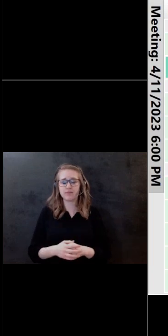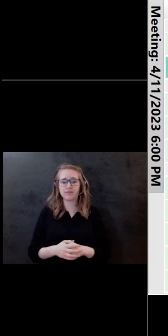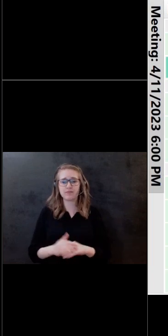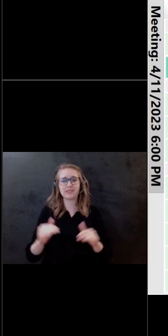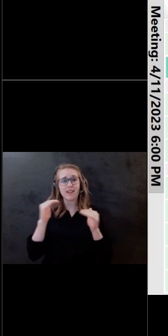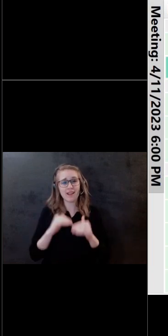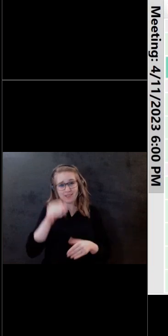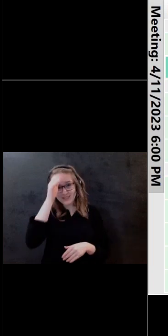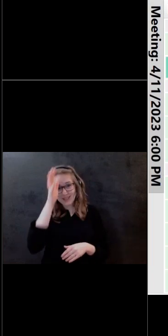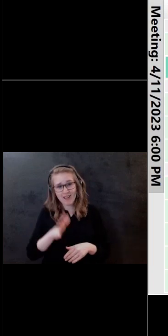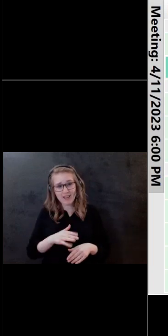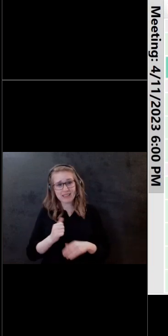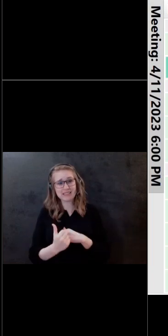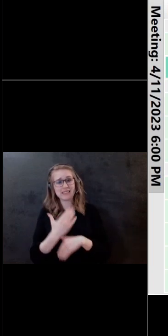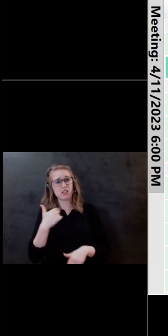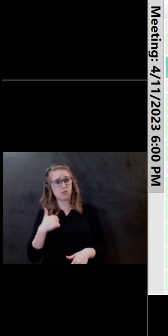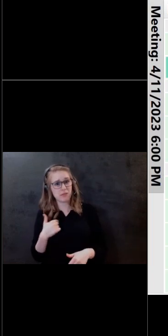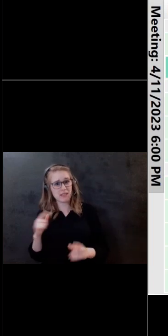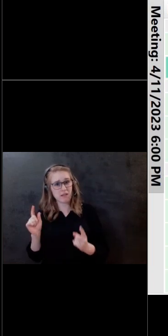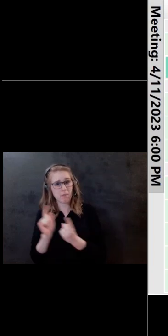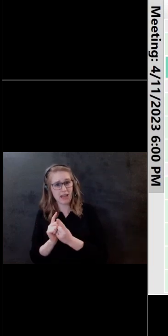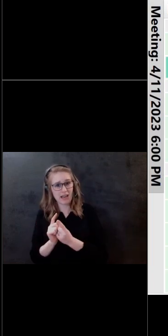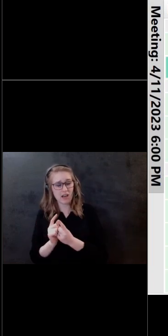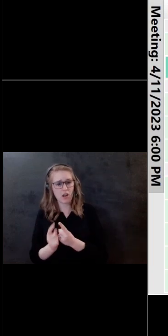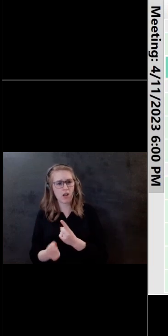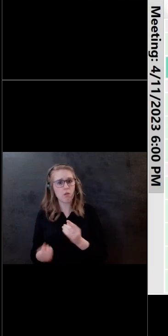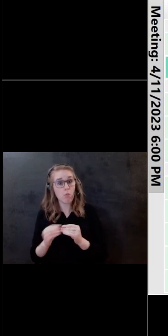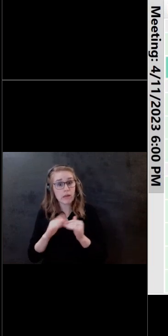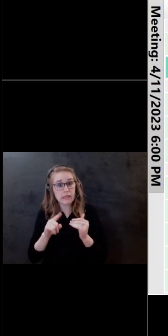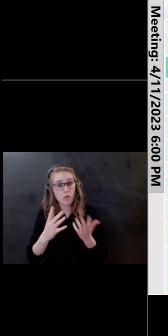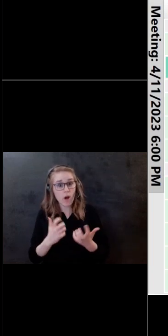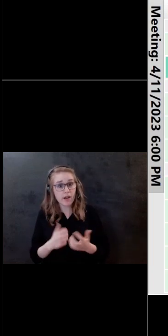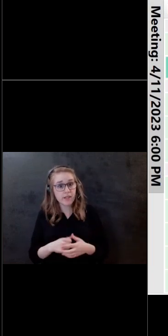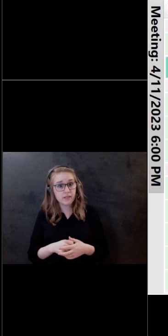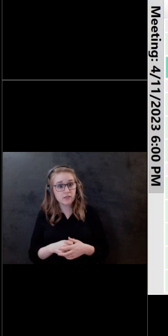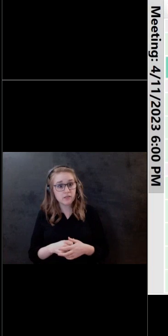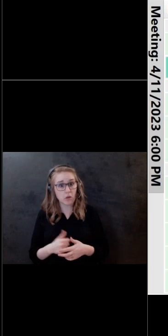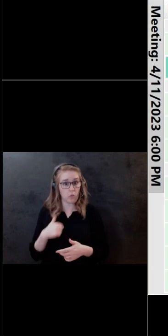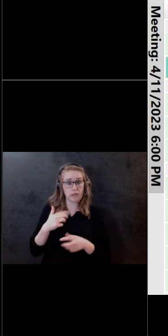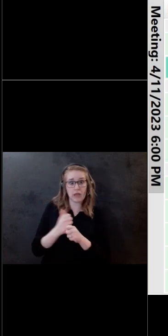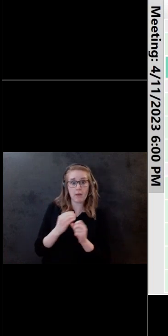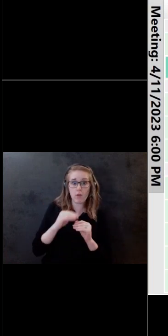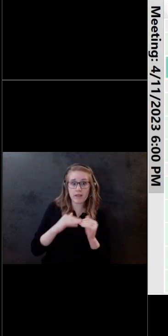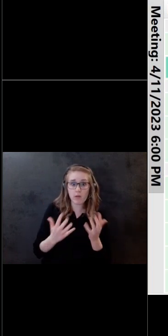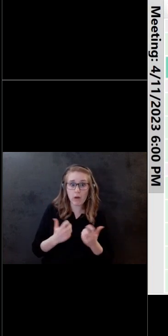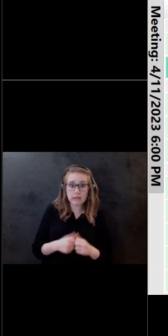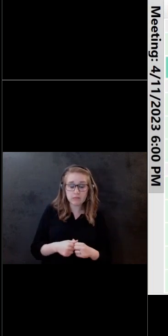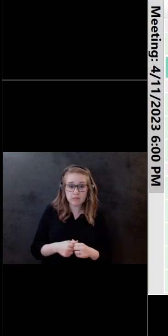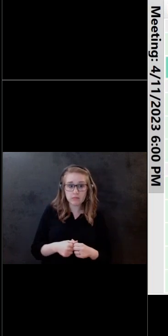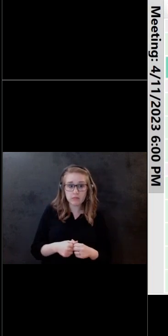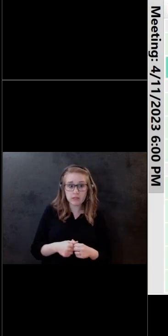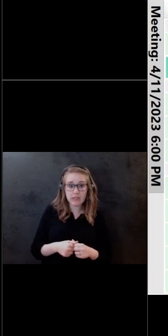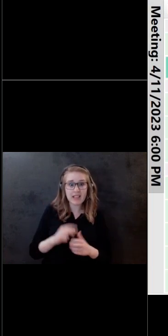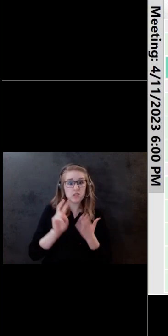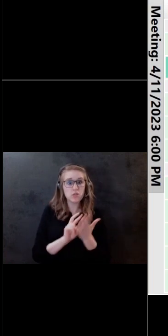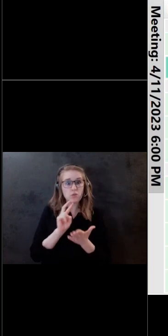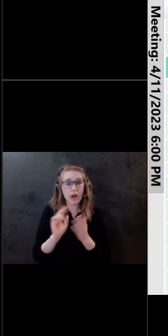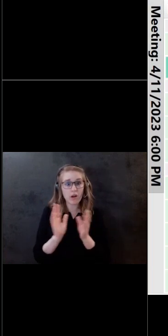came got sent over to meet with us, got more than he wanted. We got more than we wanted in a 2-hour